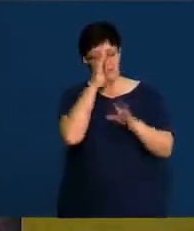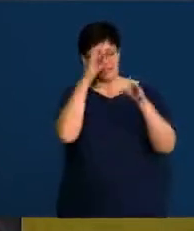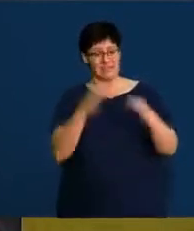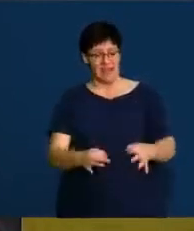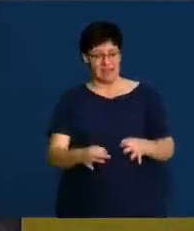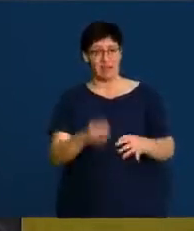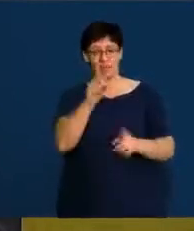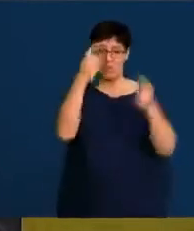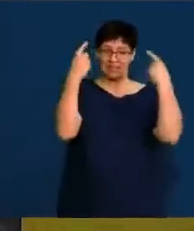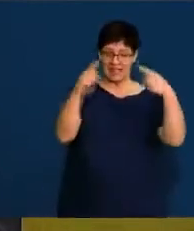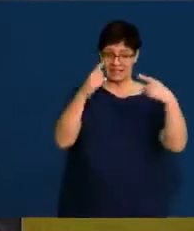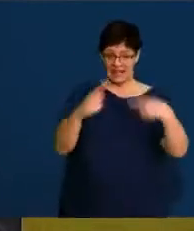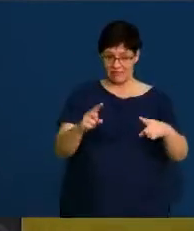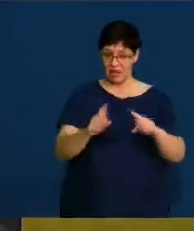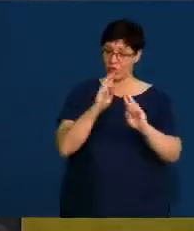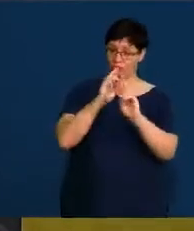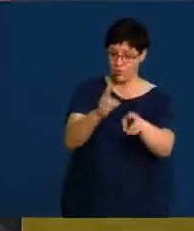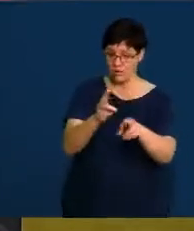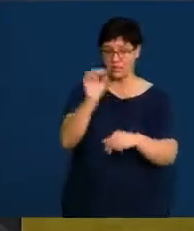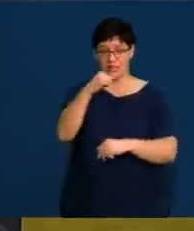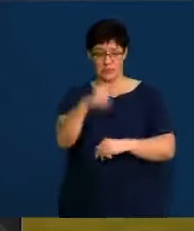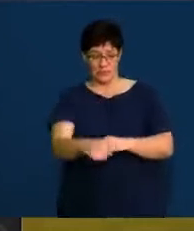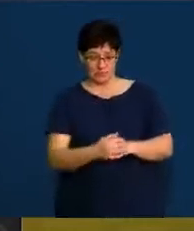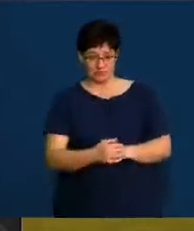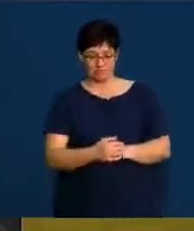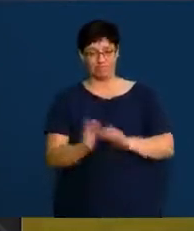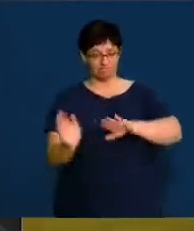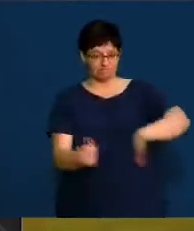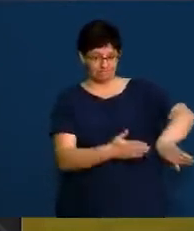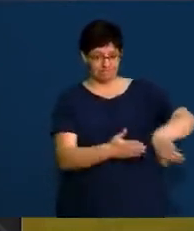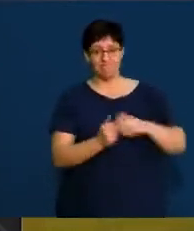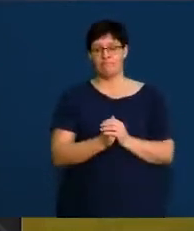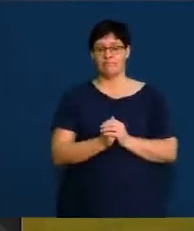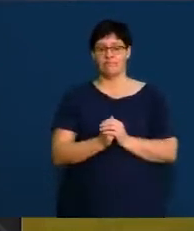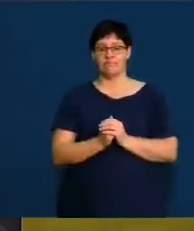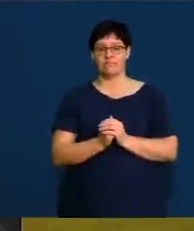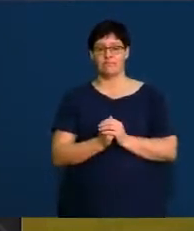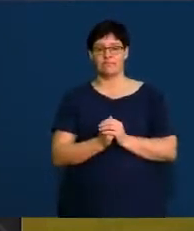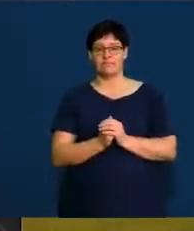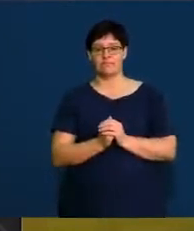determining how successful your responses are. Let's go further.